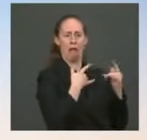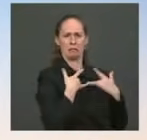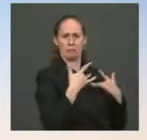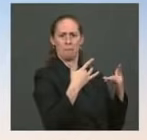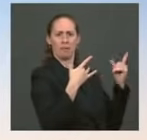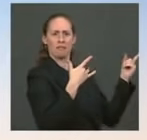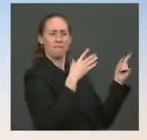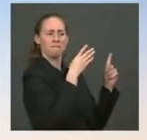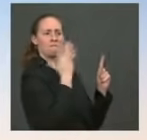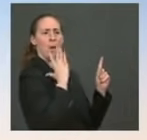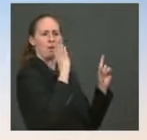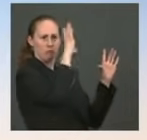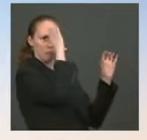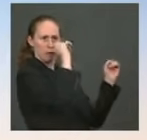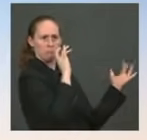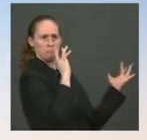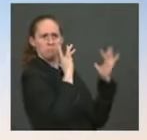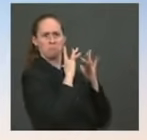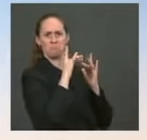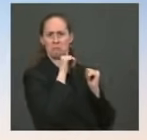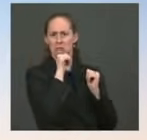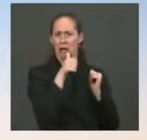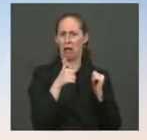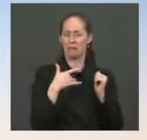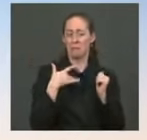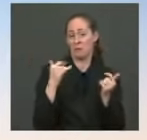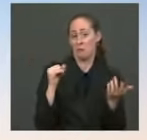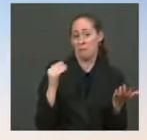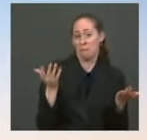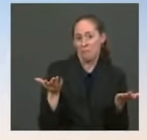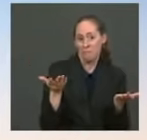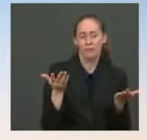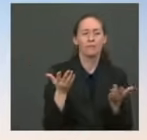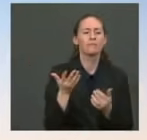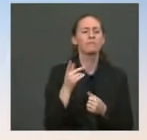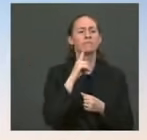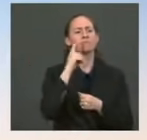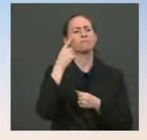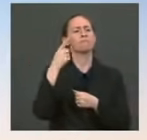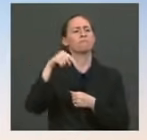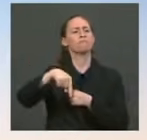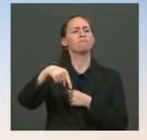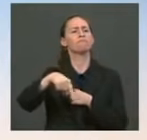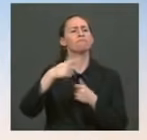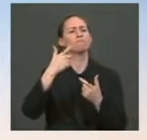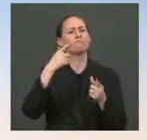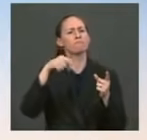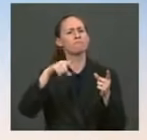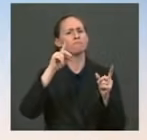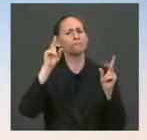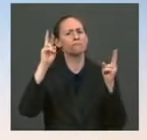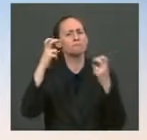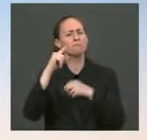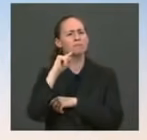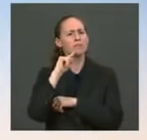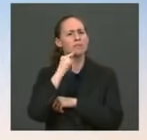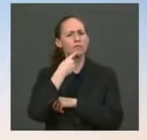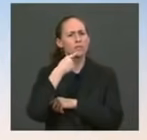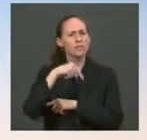to assume. I would say that we take this matter incredibly seriously. The president has already concluded